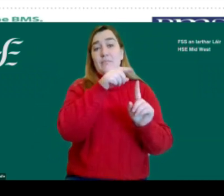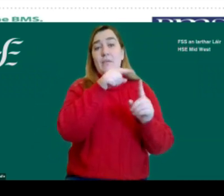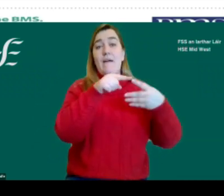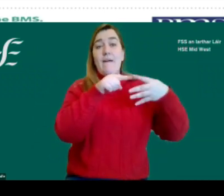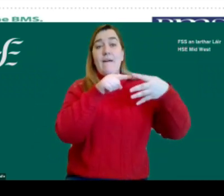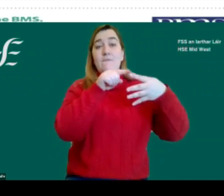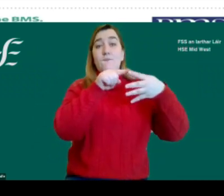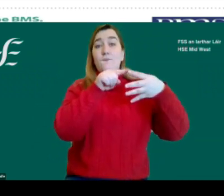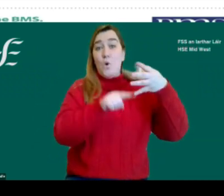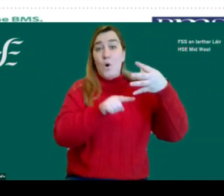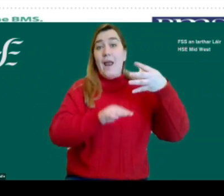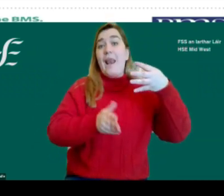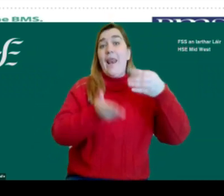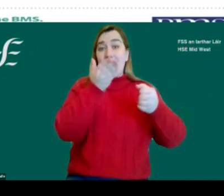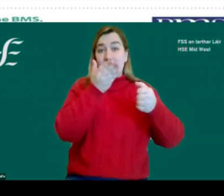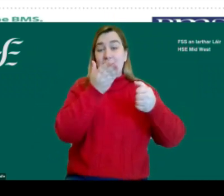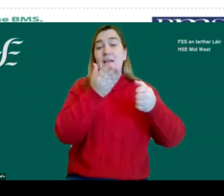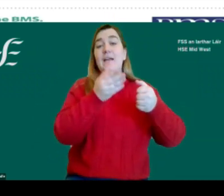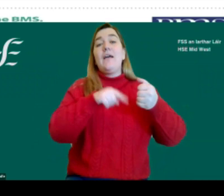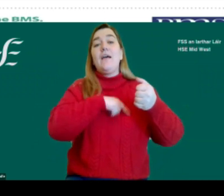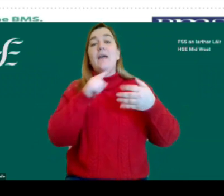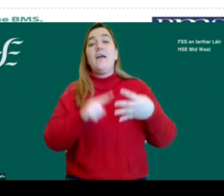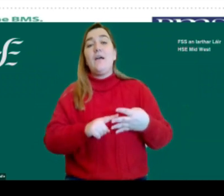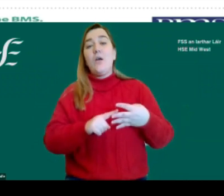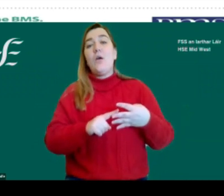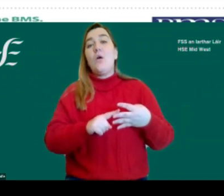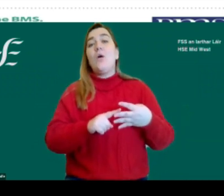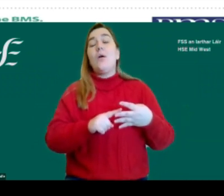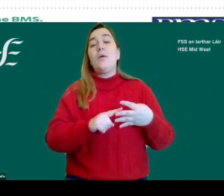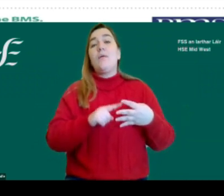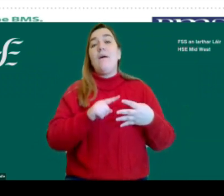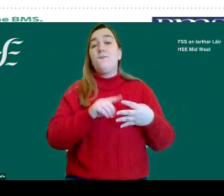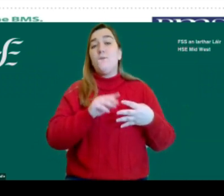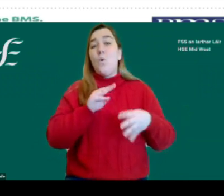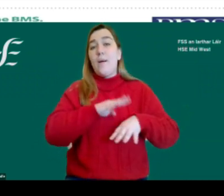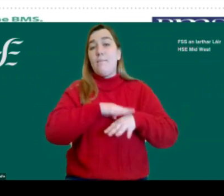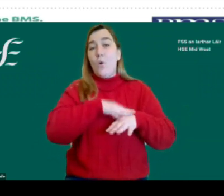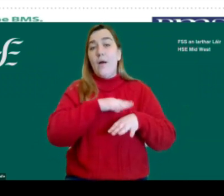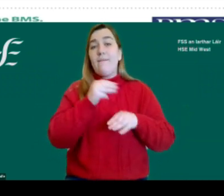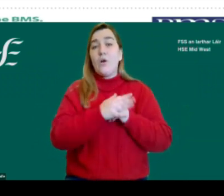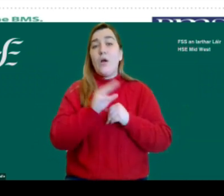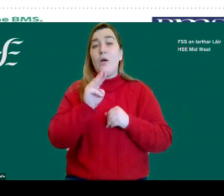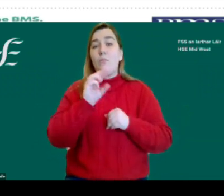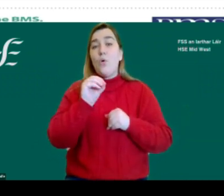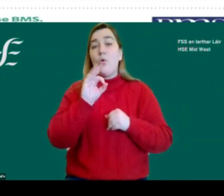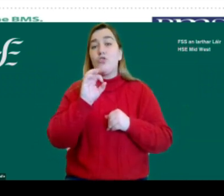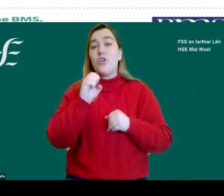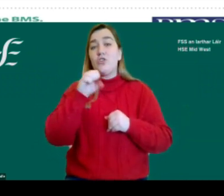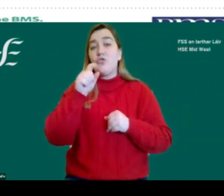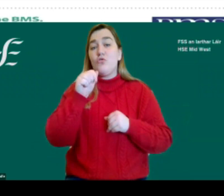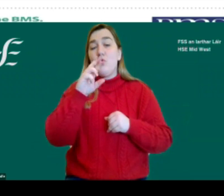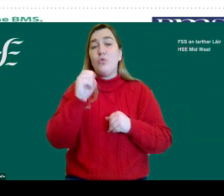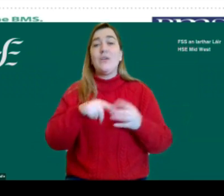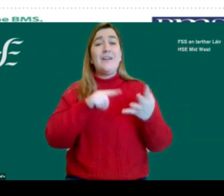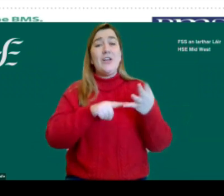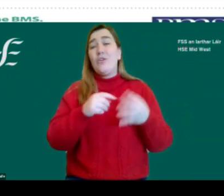And then if you look at, like, we actually discount, like, drinking every day is bad, not exercising, being sedentary. So there's lots of other things at play when you